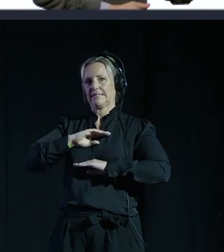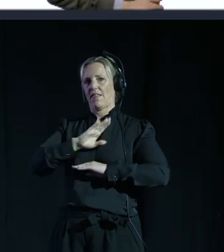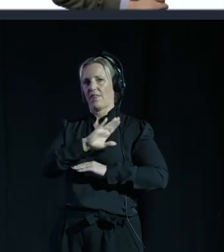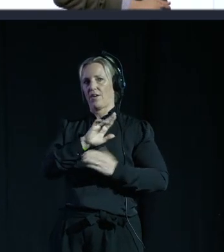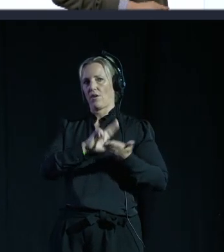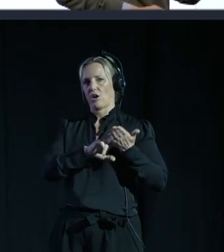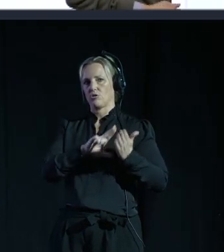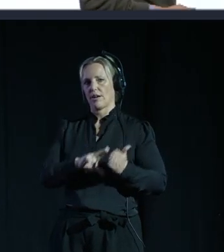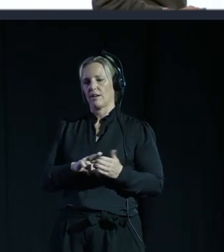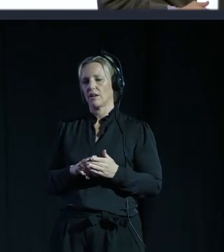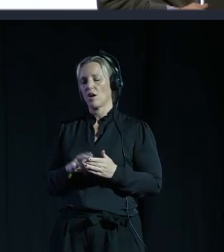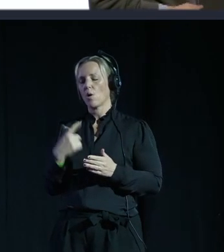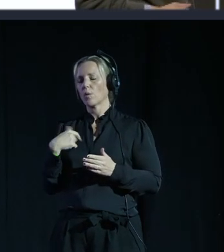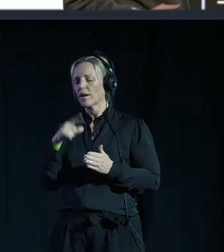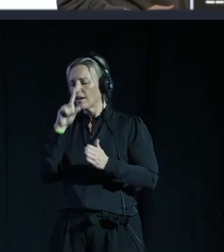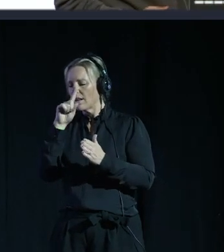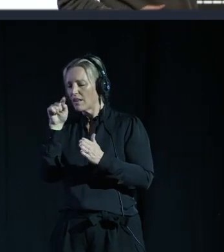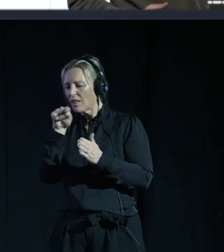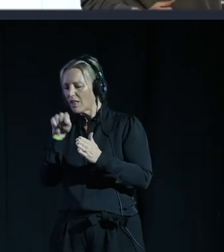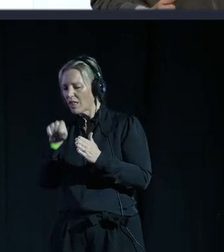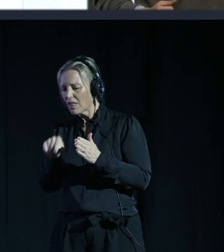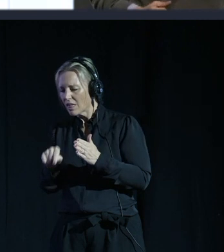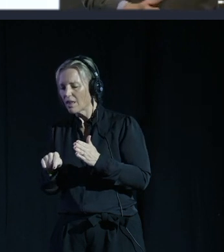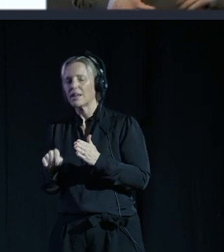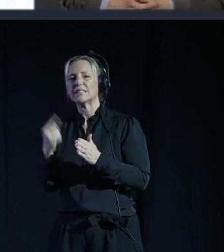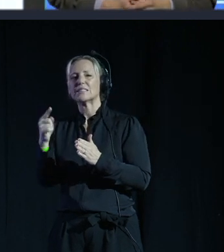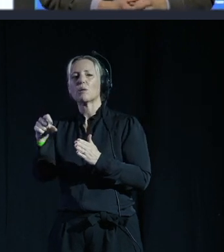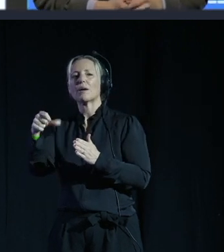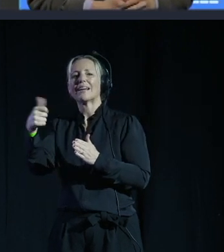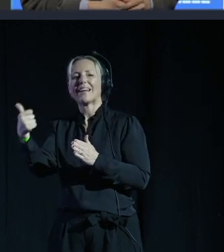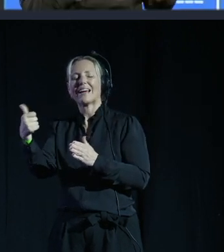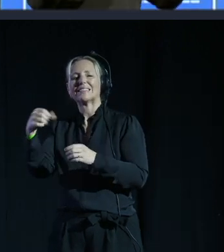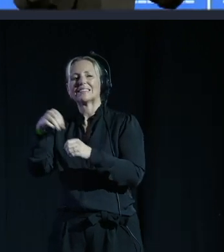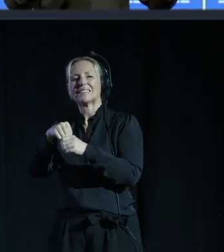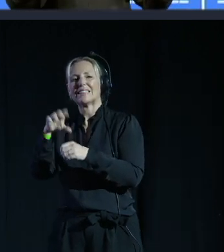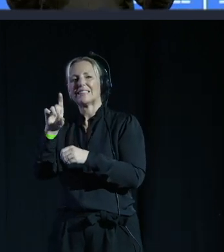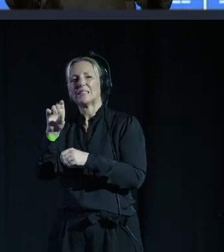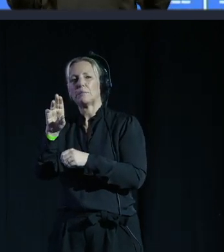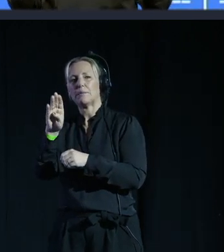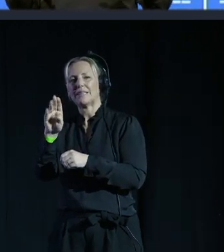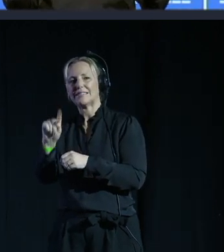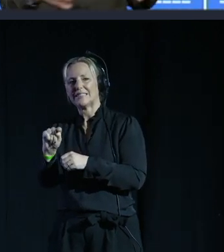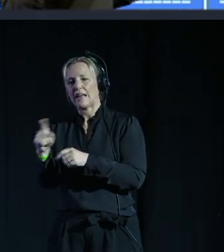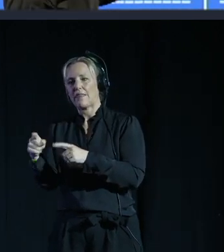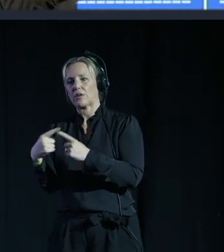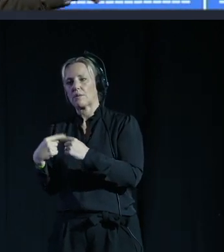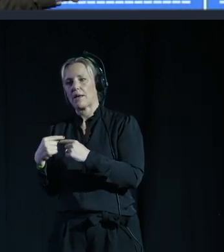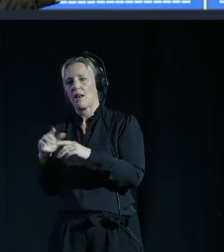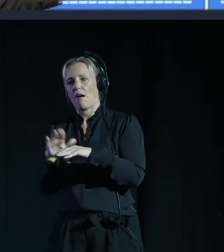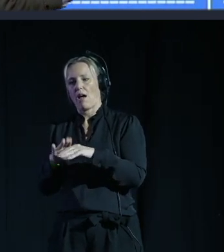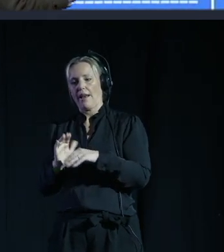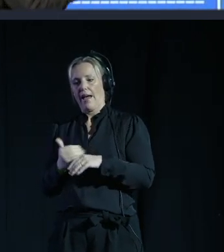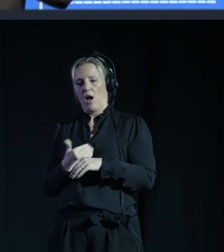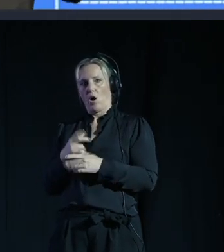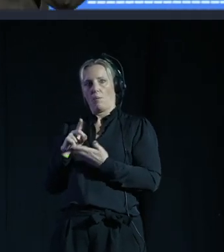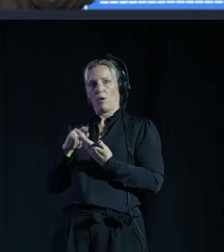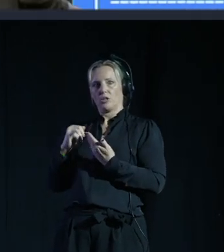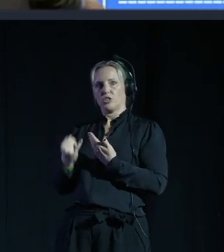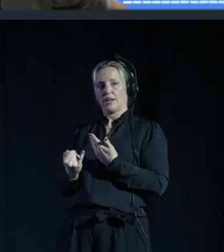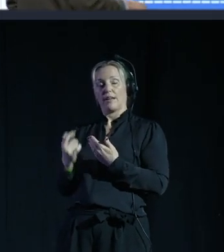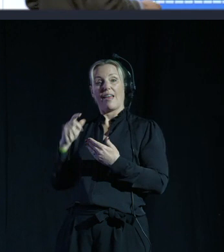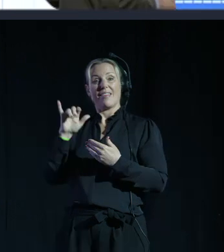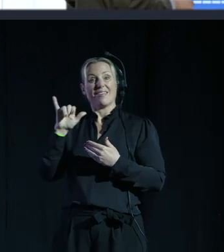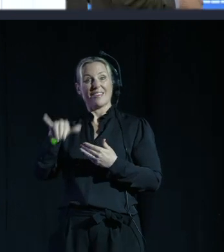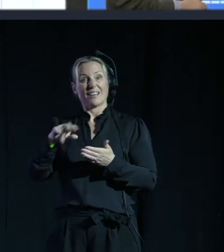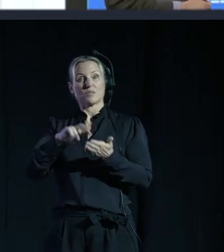someone else downstream in a different DBT project, in a different tool entirely, who's counting on us. That's what it means to be the producer